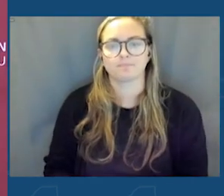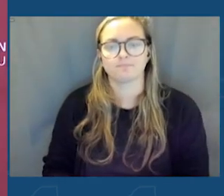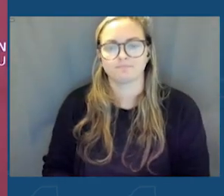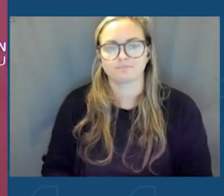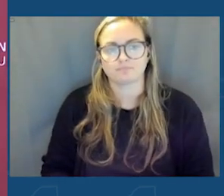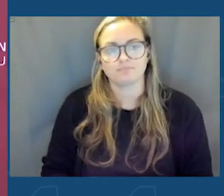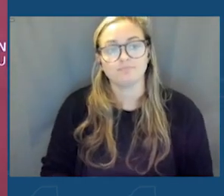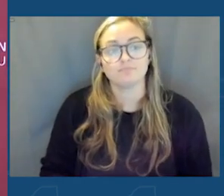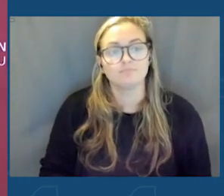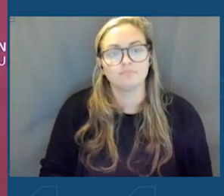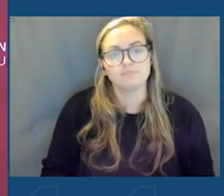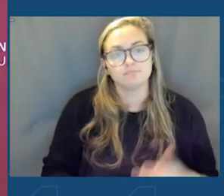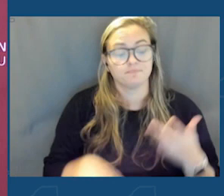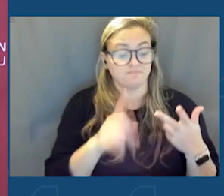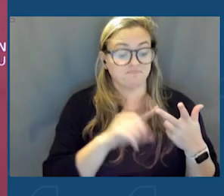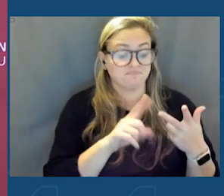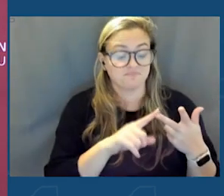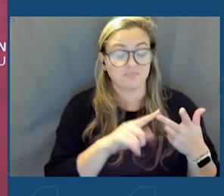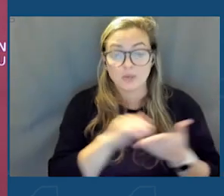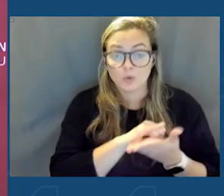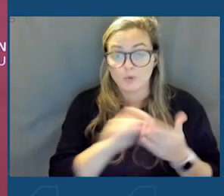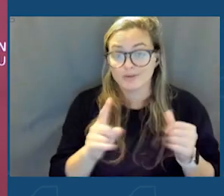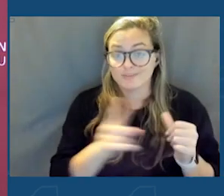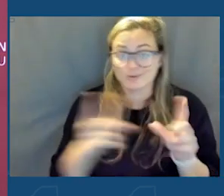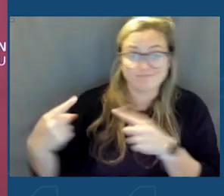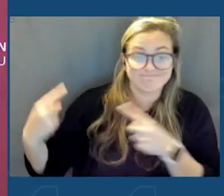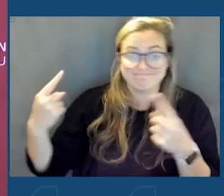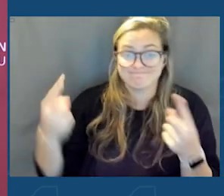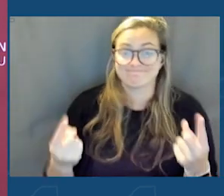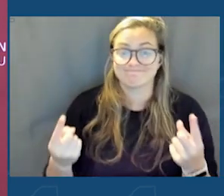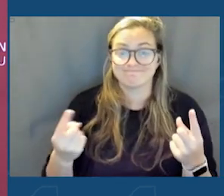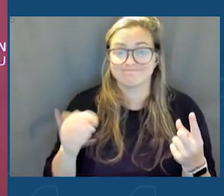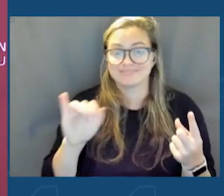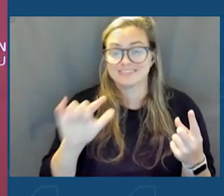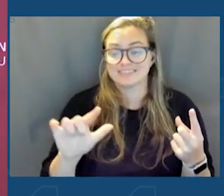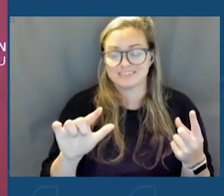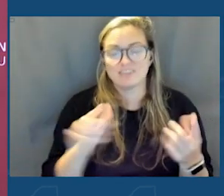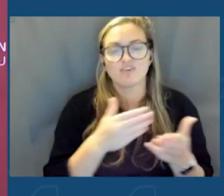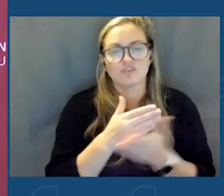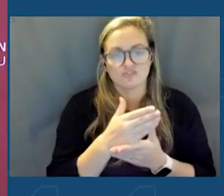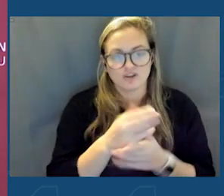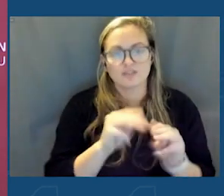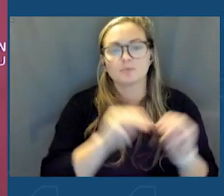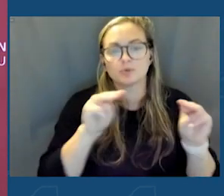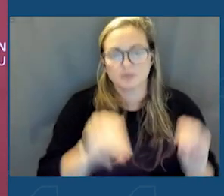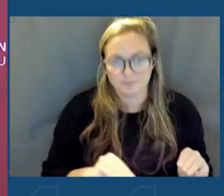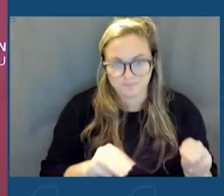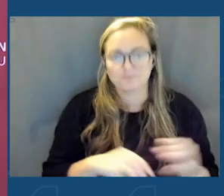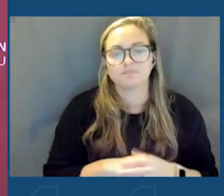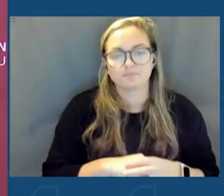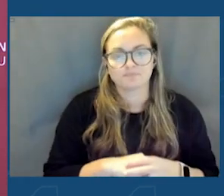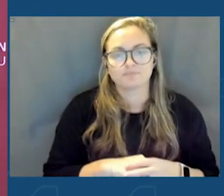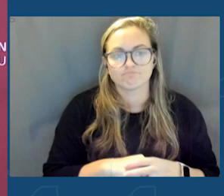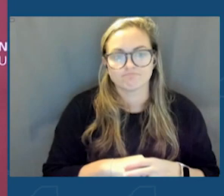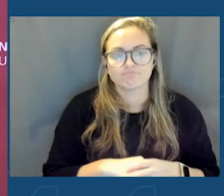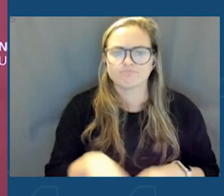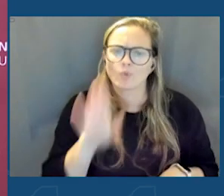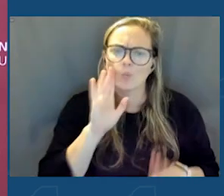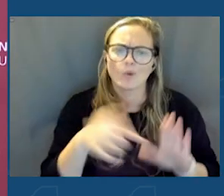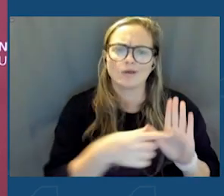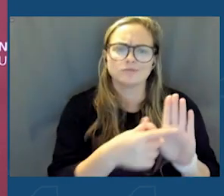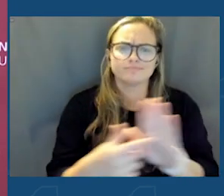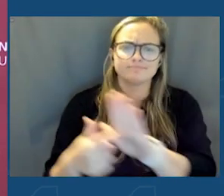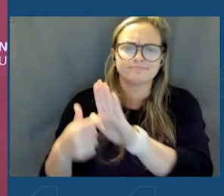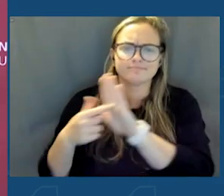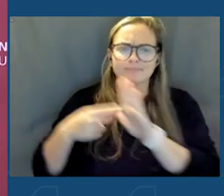And New York's first ever Civil Rights Museum, which will showcase the